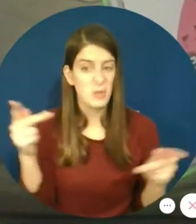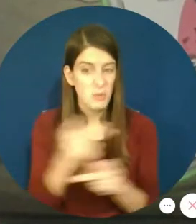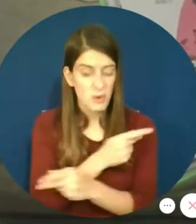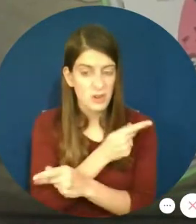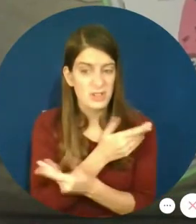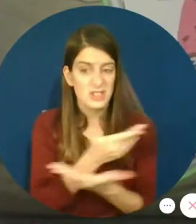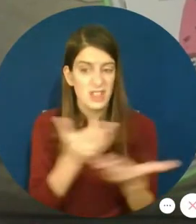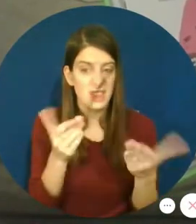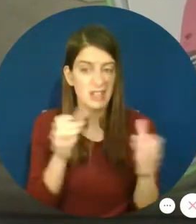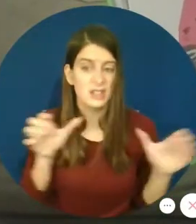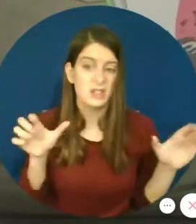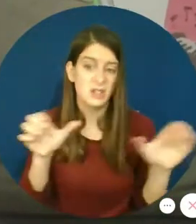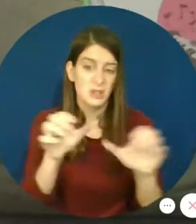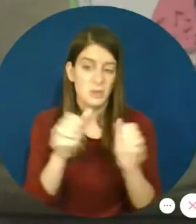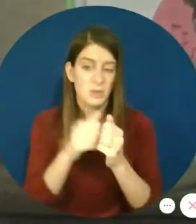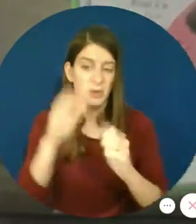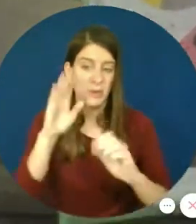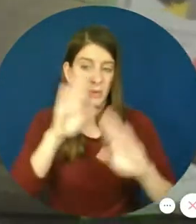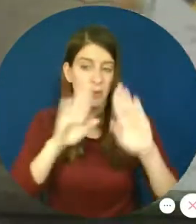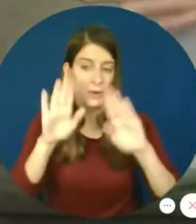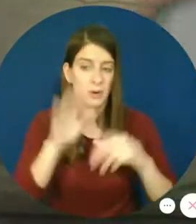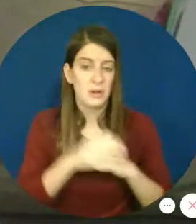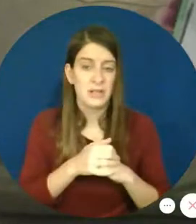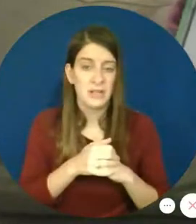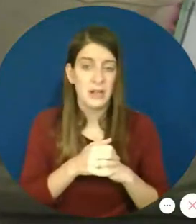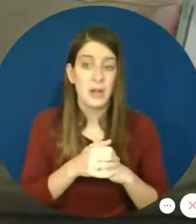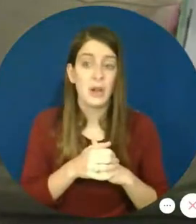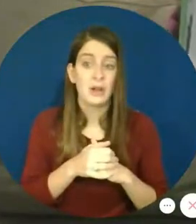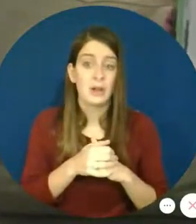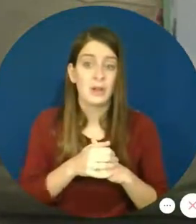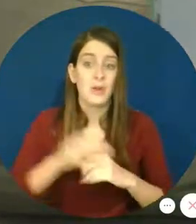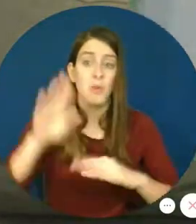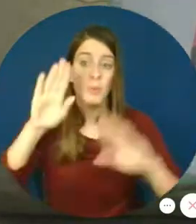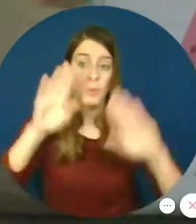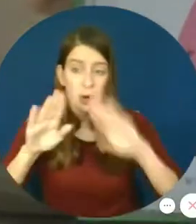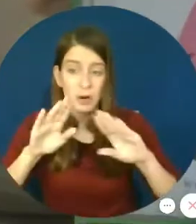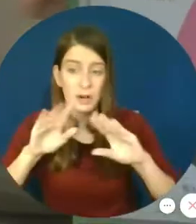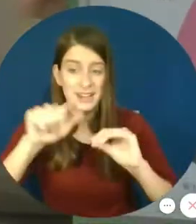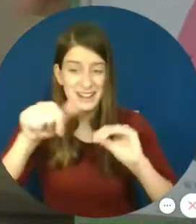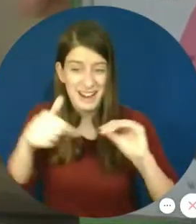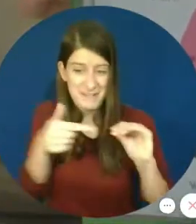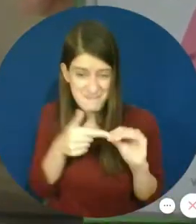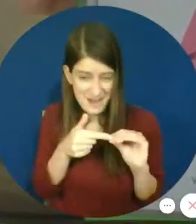do with a worry. She was worrying about it.